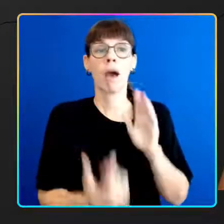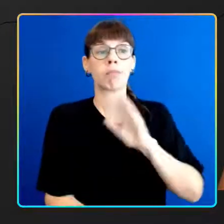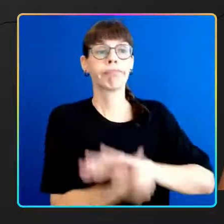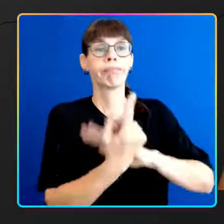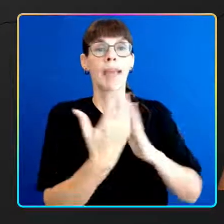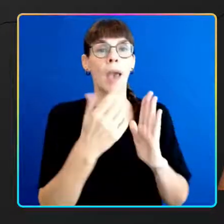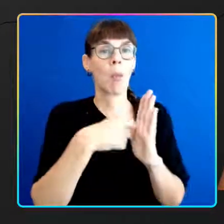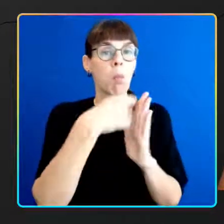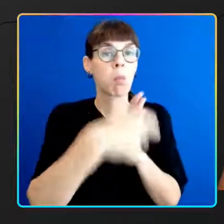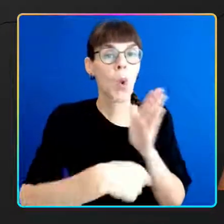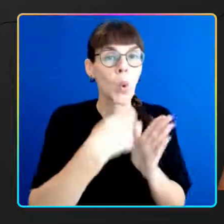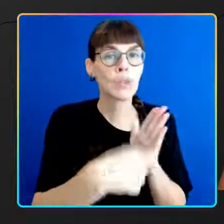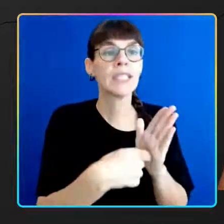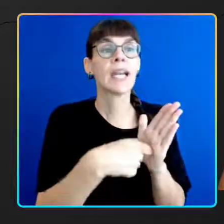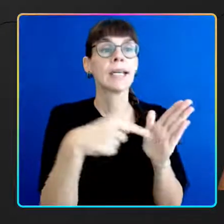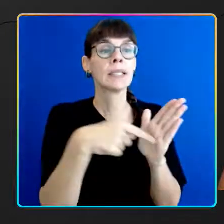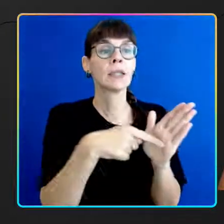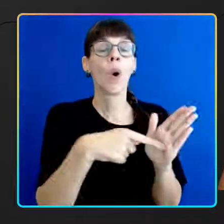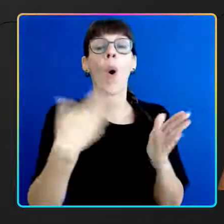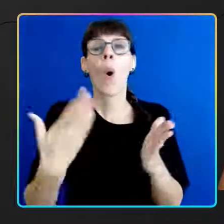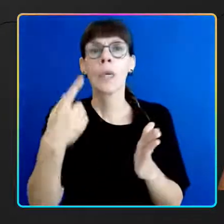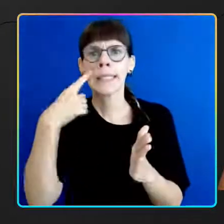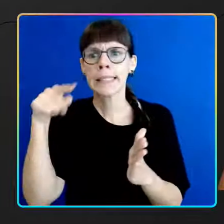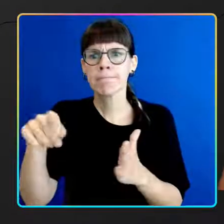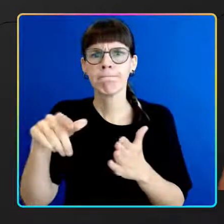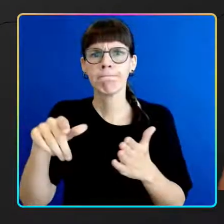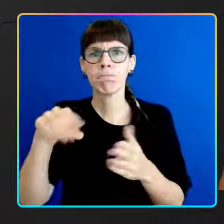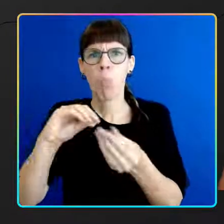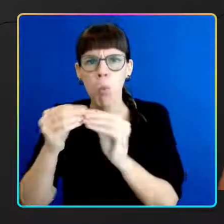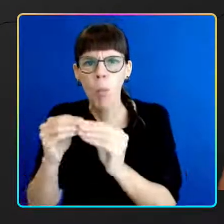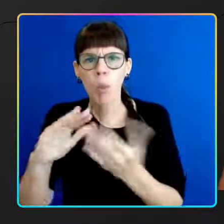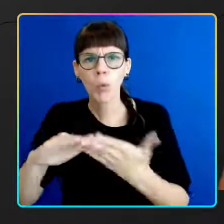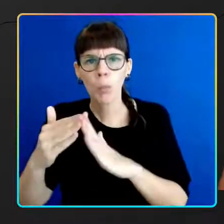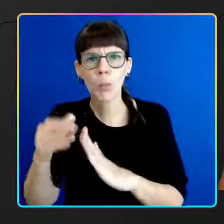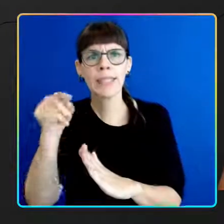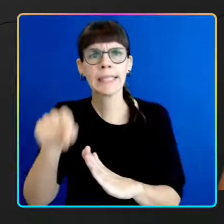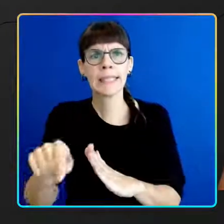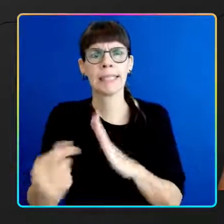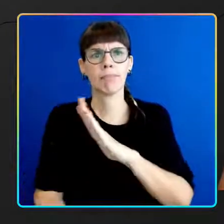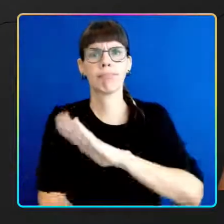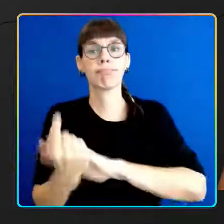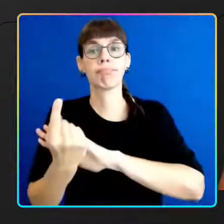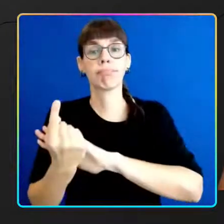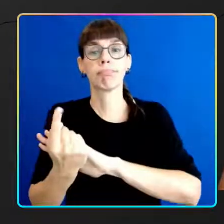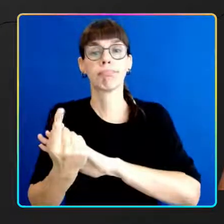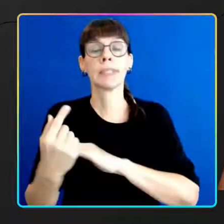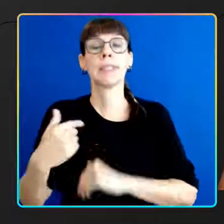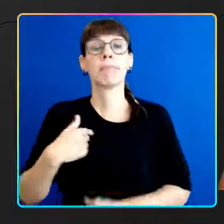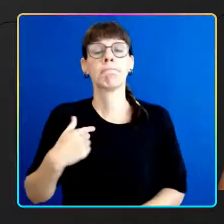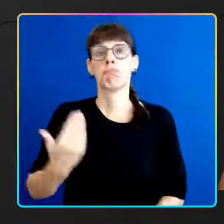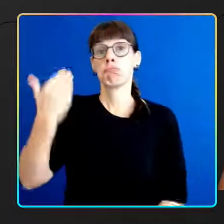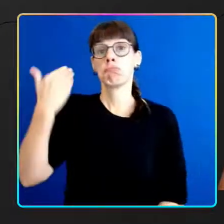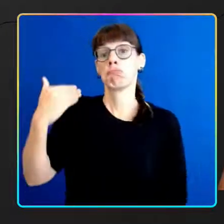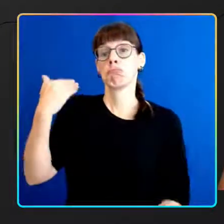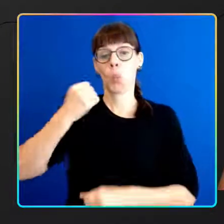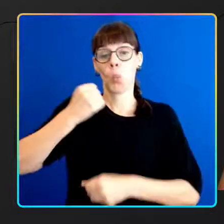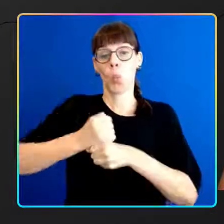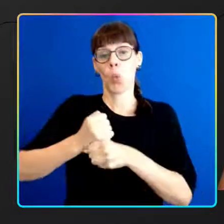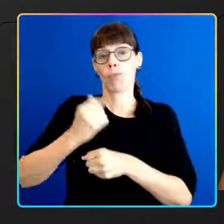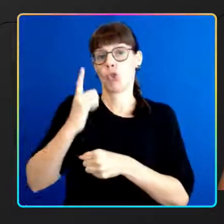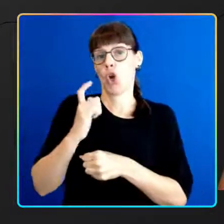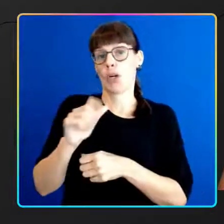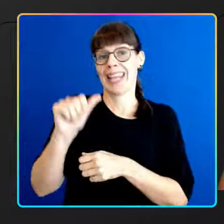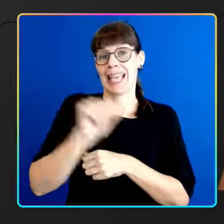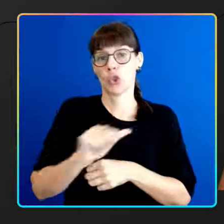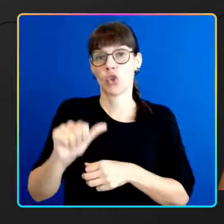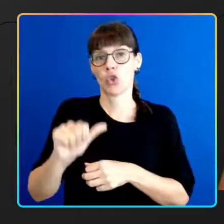community problem that I see. So, for example, when I start working with Azure ML company, I found that I really don't